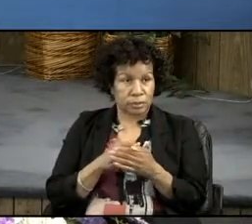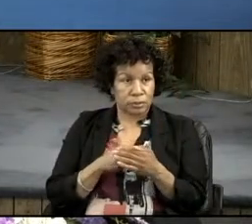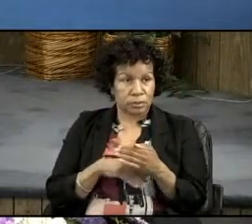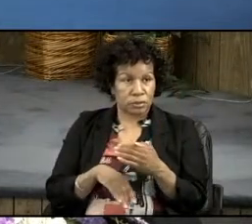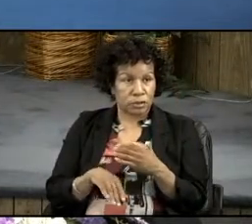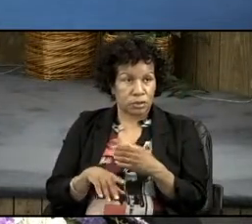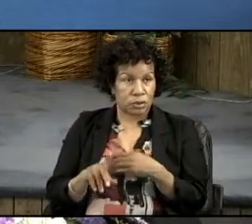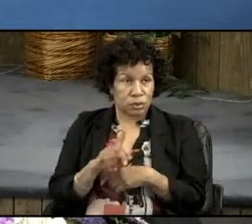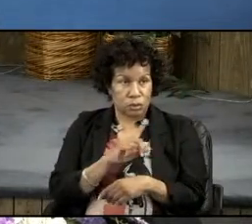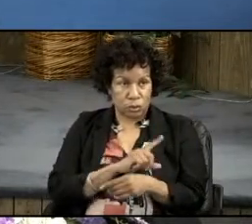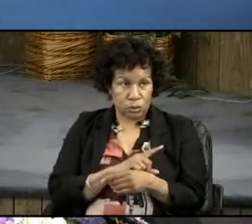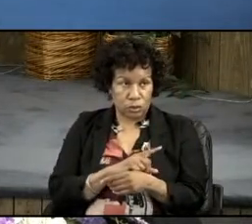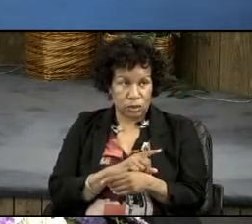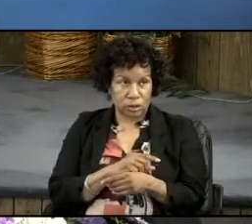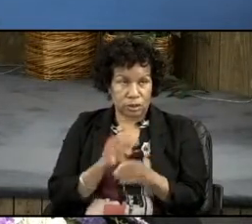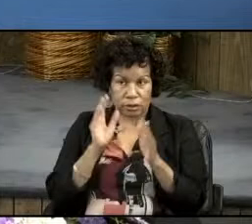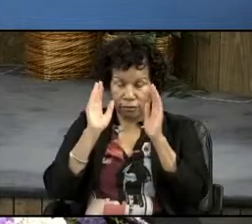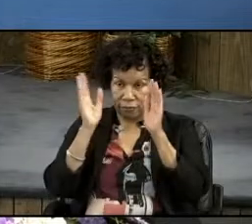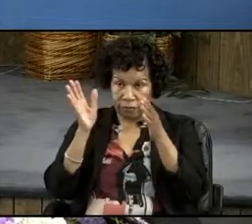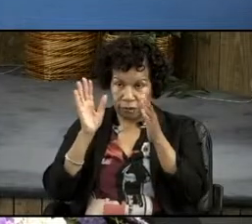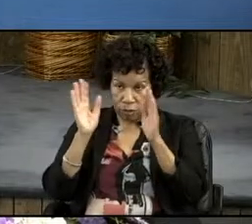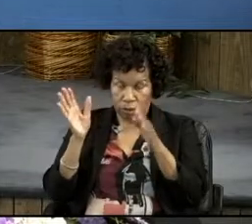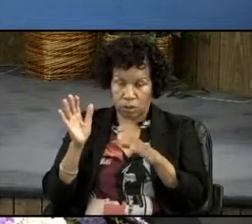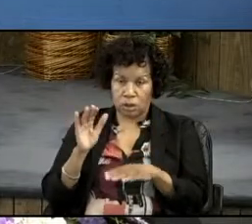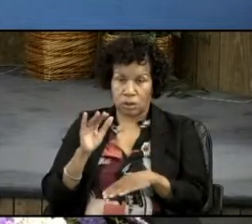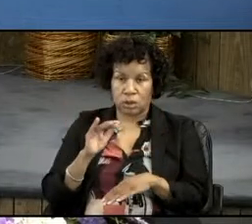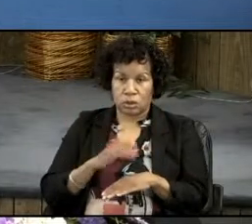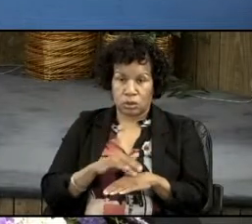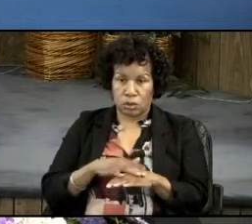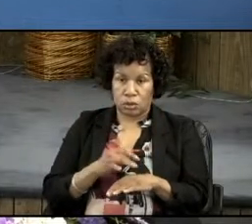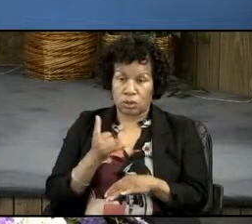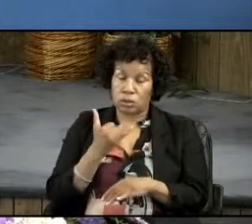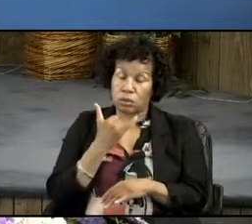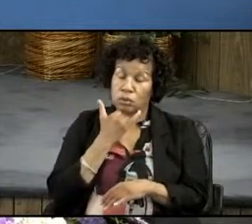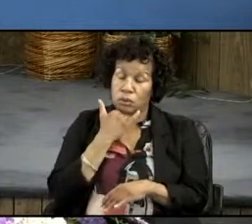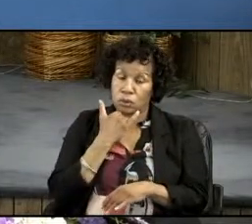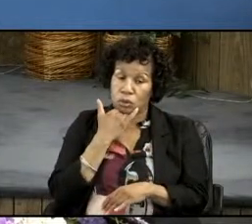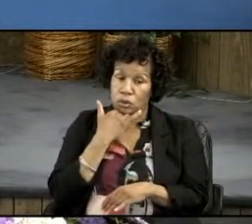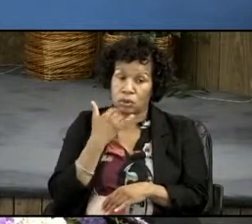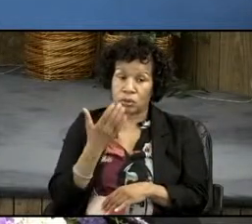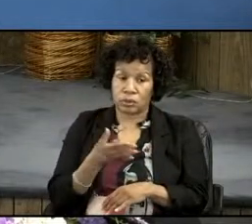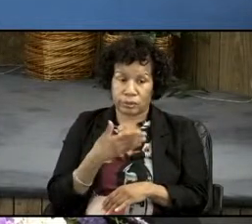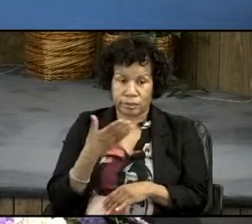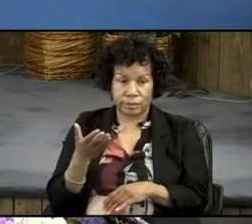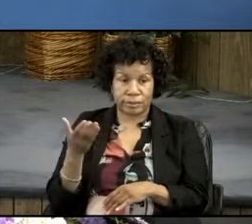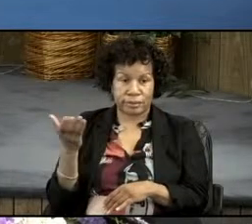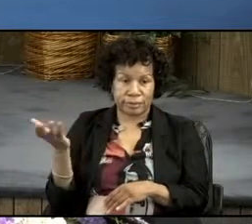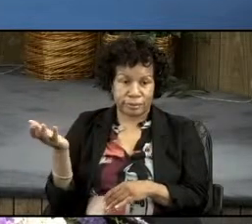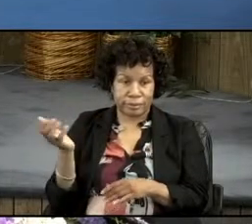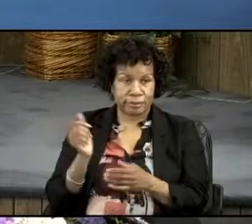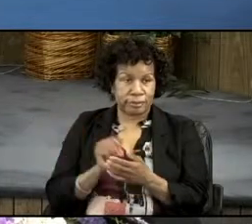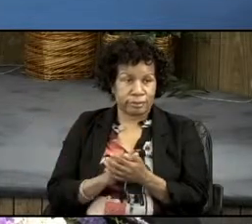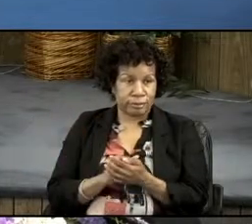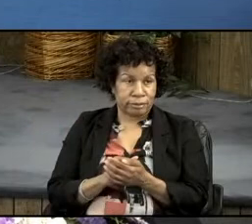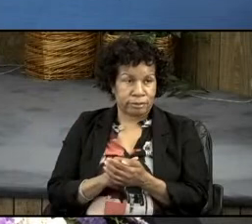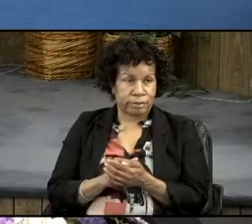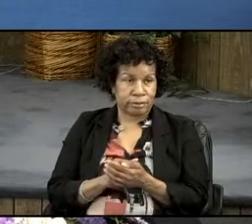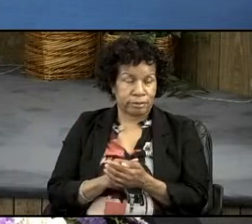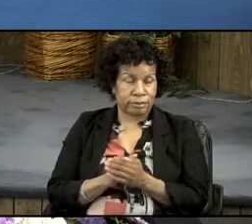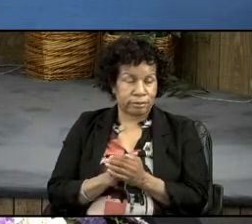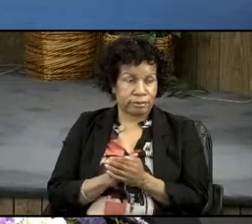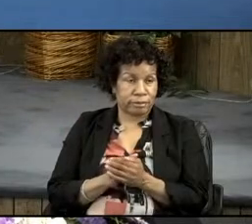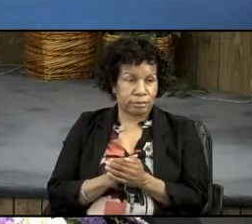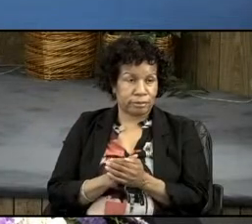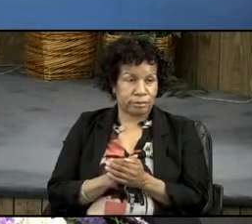looking right? Is he standing right? Is he, and how, and what time is it? They know better than this. And who told him to speak? What's his office? What's